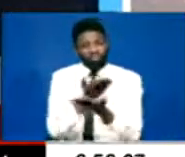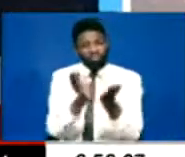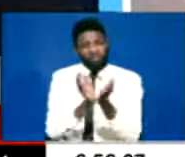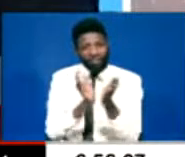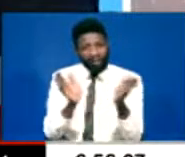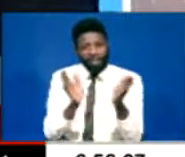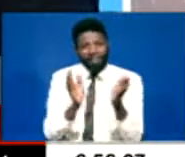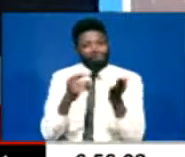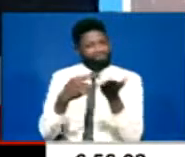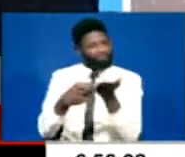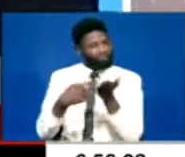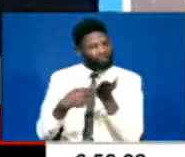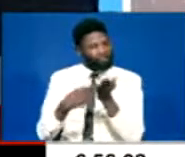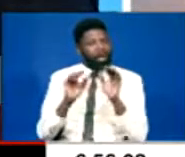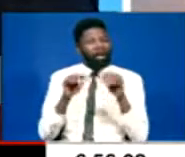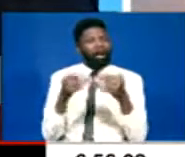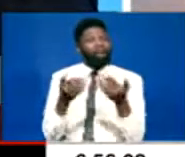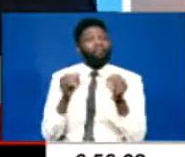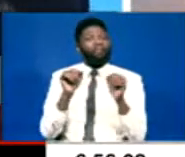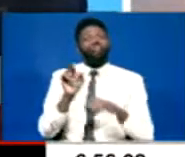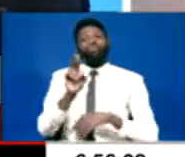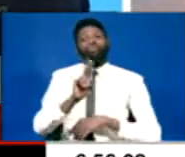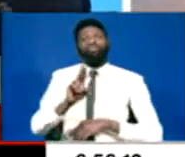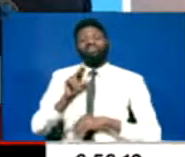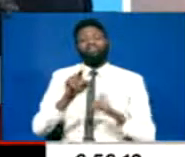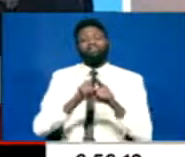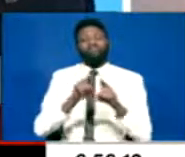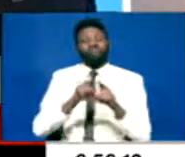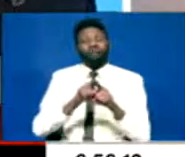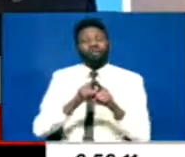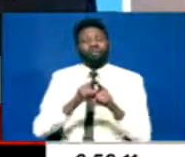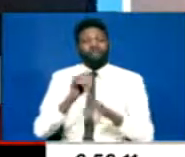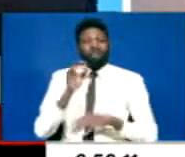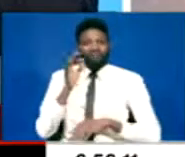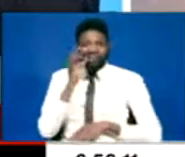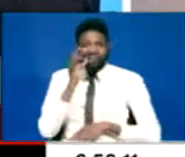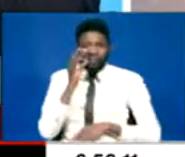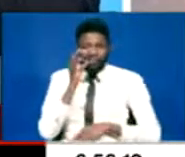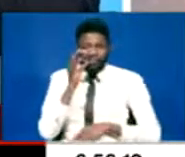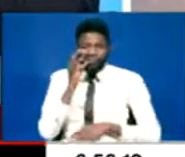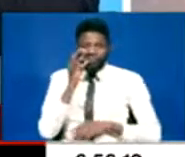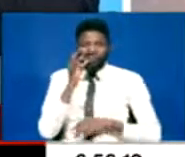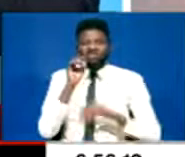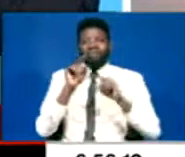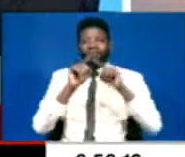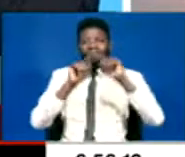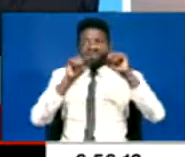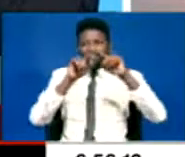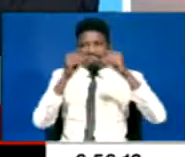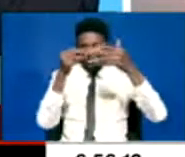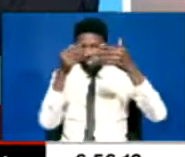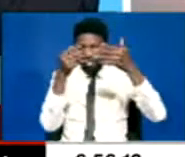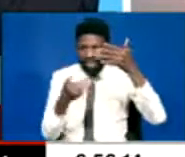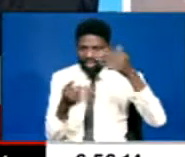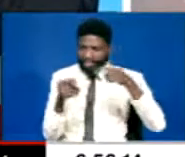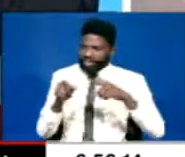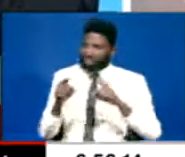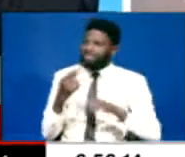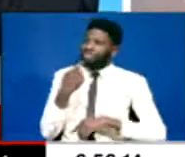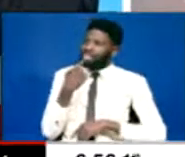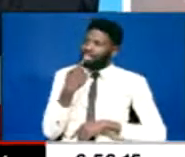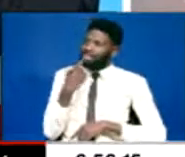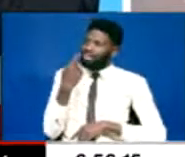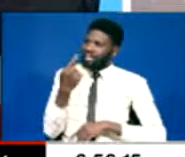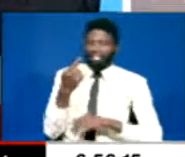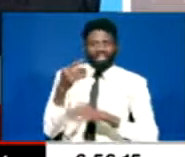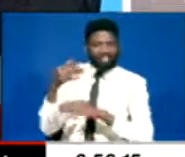cannabis as well as snakes and those other parts that he mentioned to end the